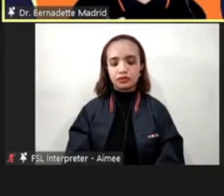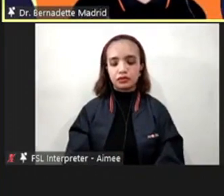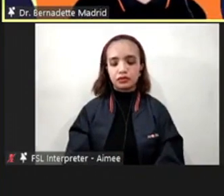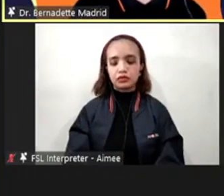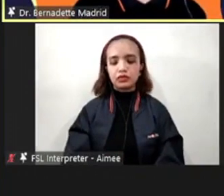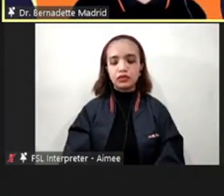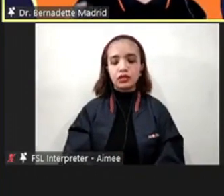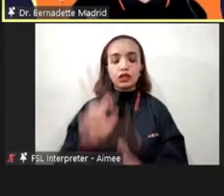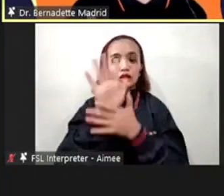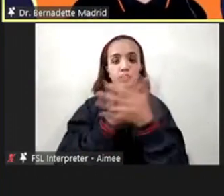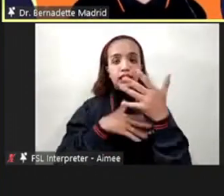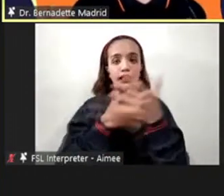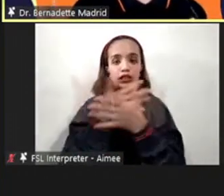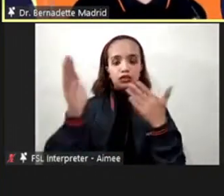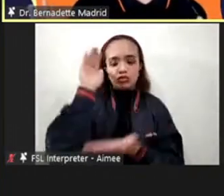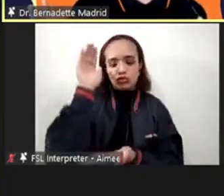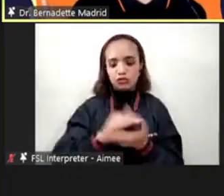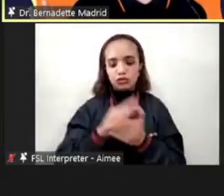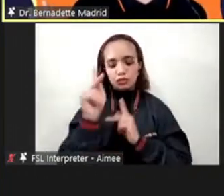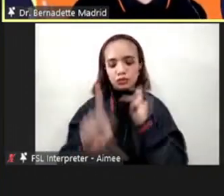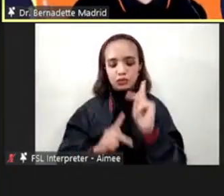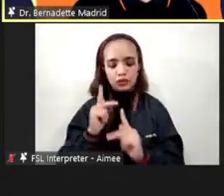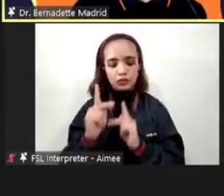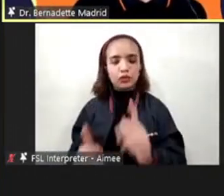within CPU to keep that,